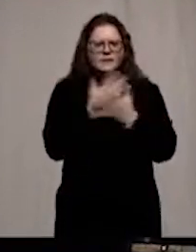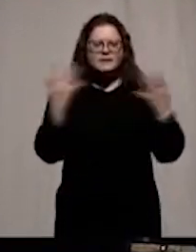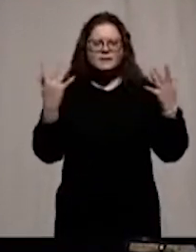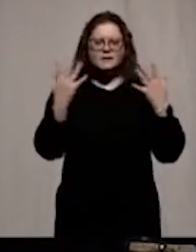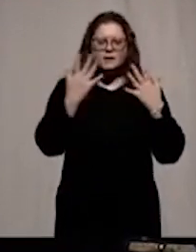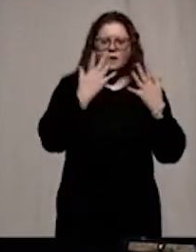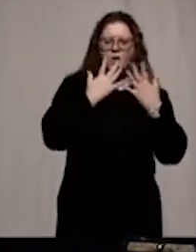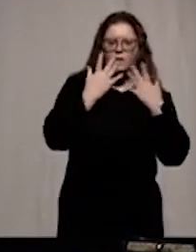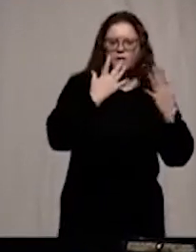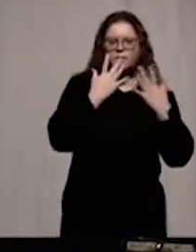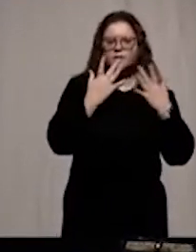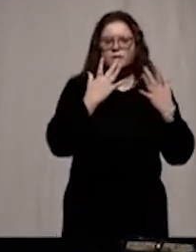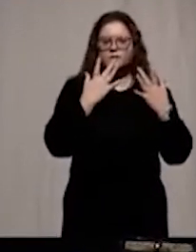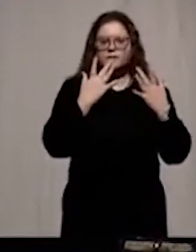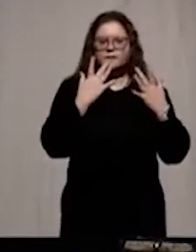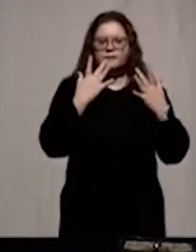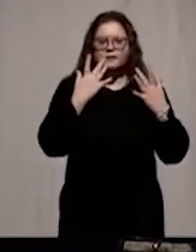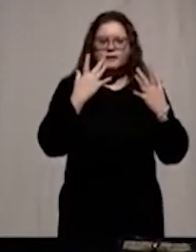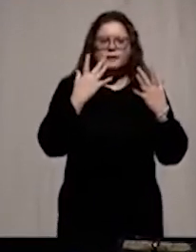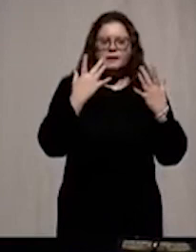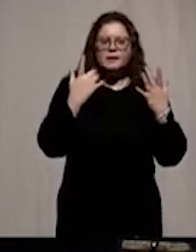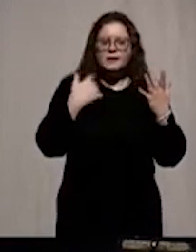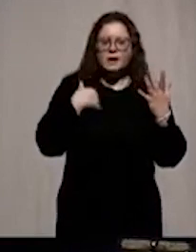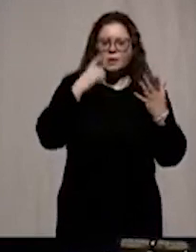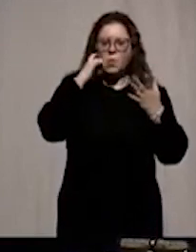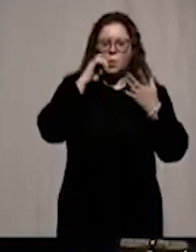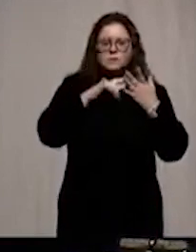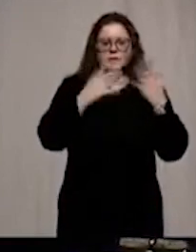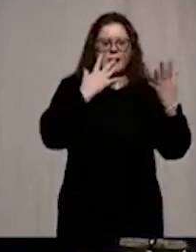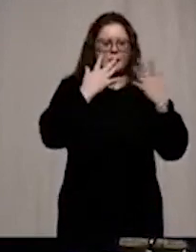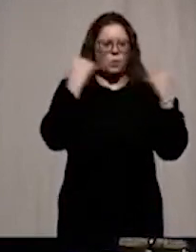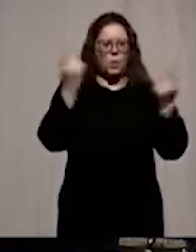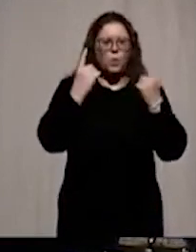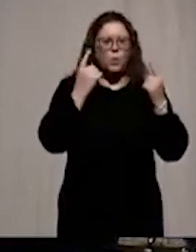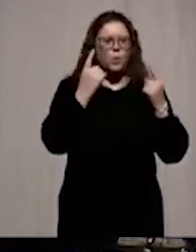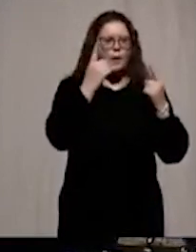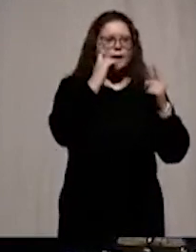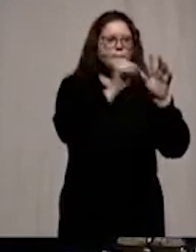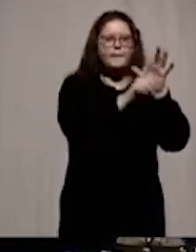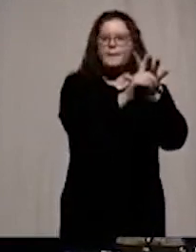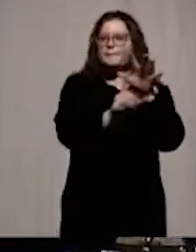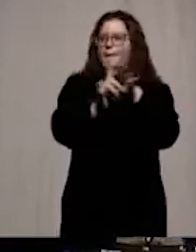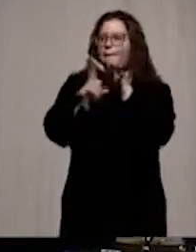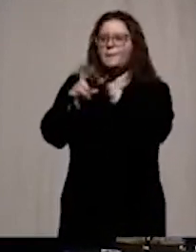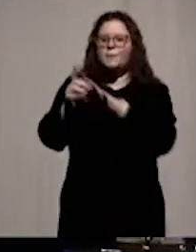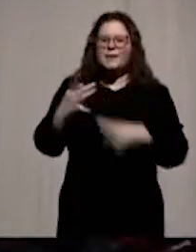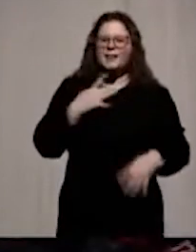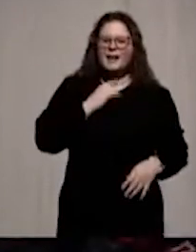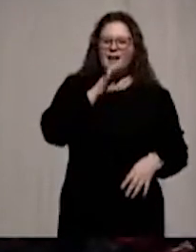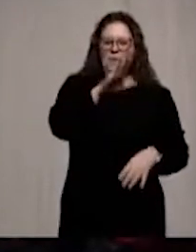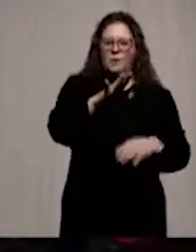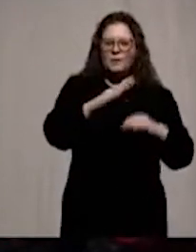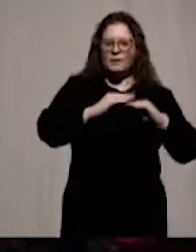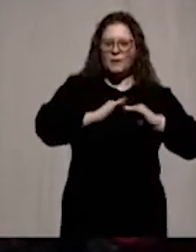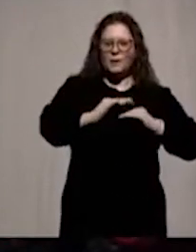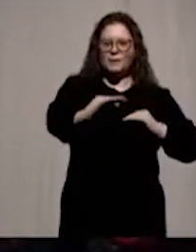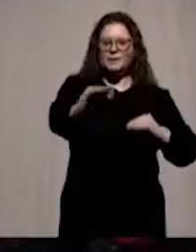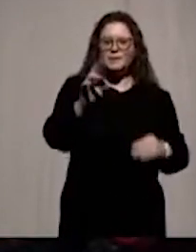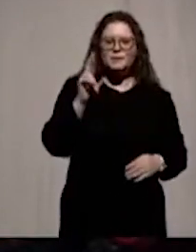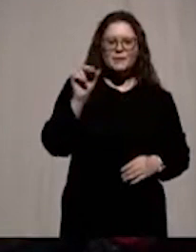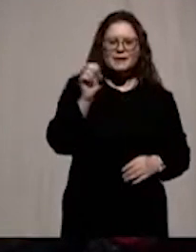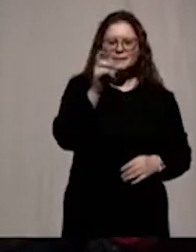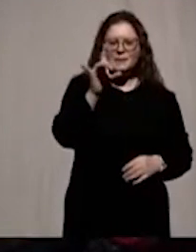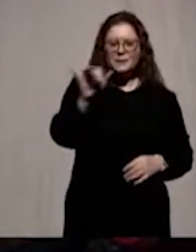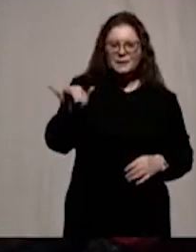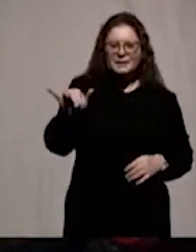noticed the colors a lot, which I always do anyway. Yeah, I think my favorite was raspberry carpet. Well, it's kind of raspberry.